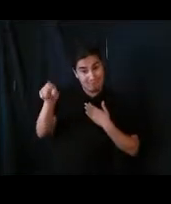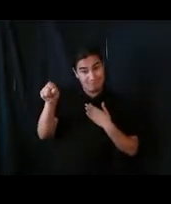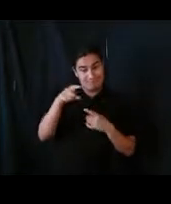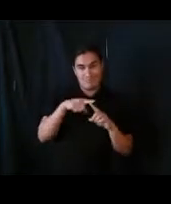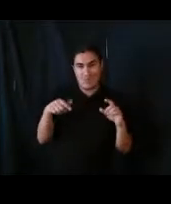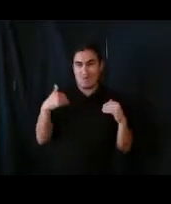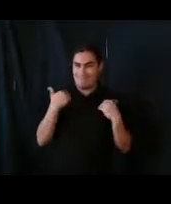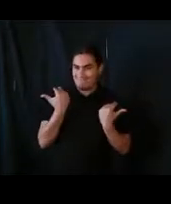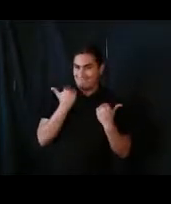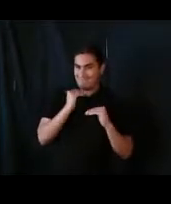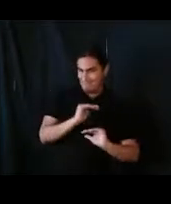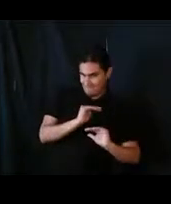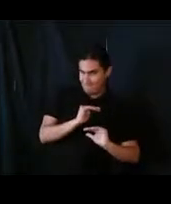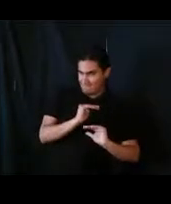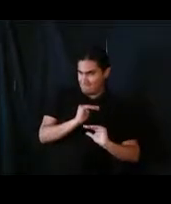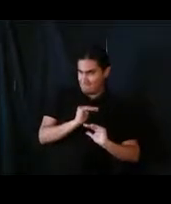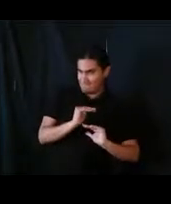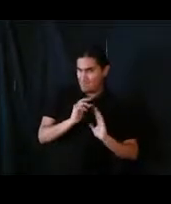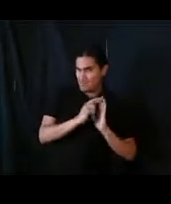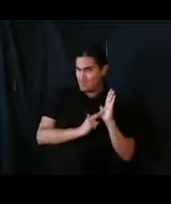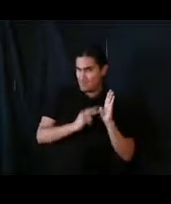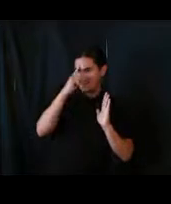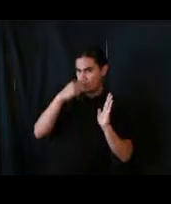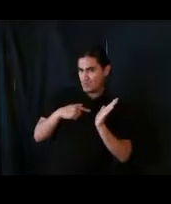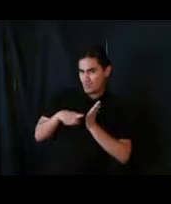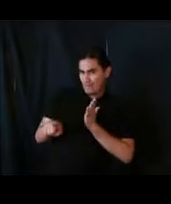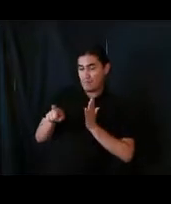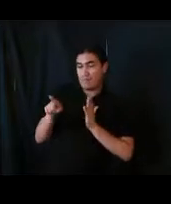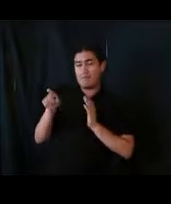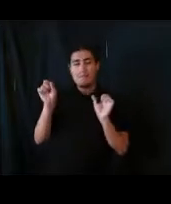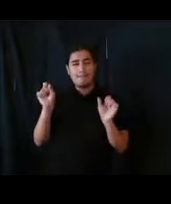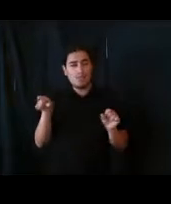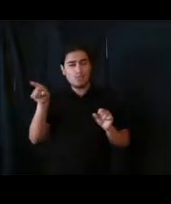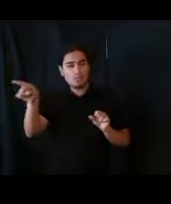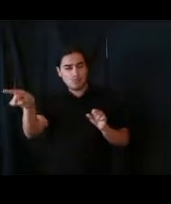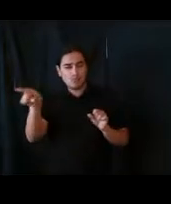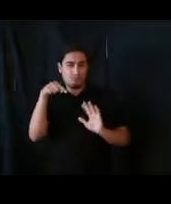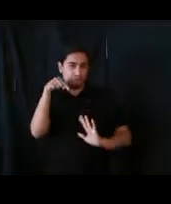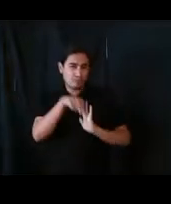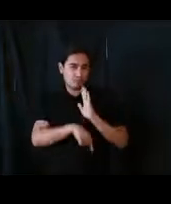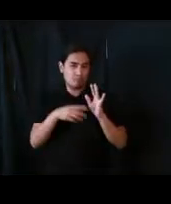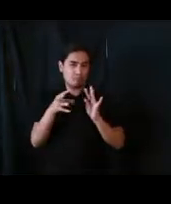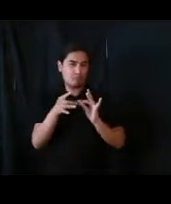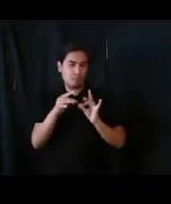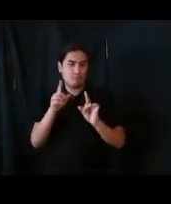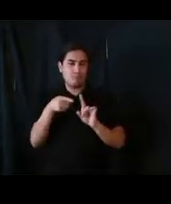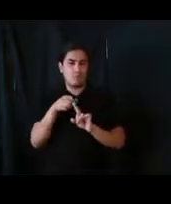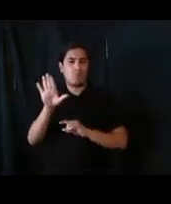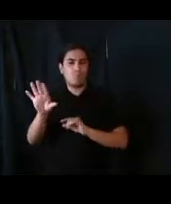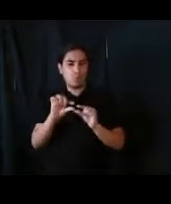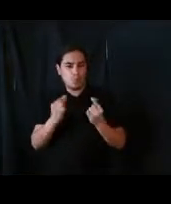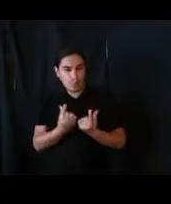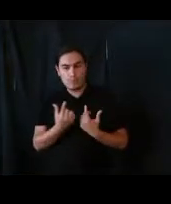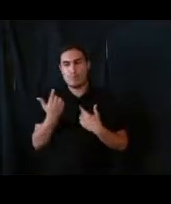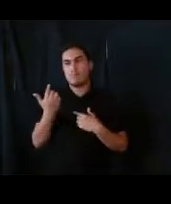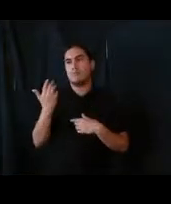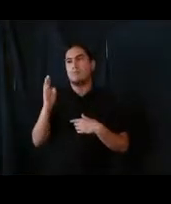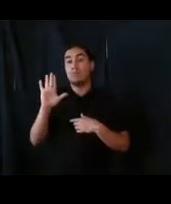restrictions on us from doing that can you talk to the importance and need of groups like yours to have